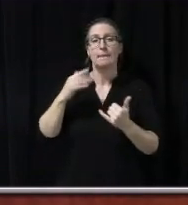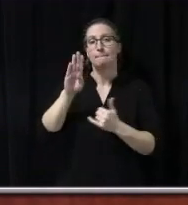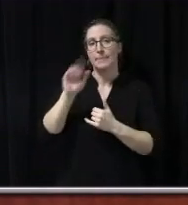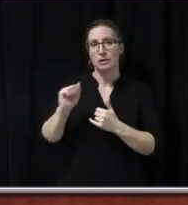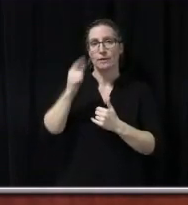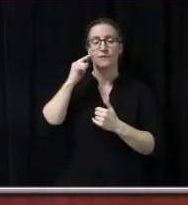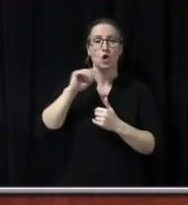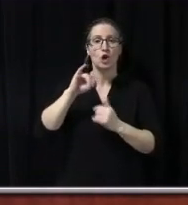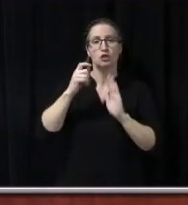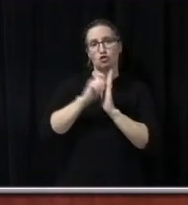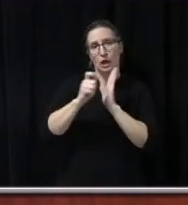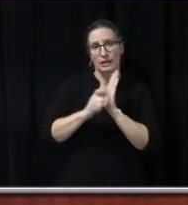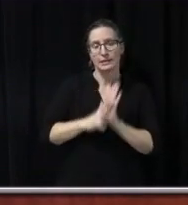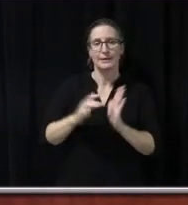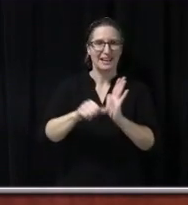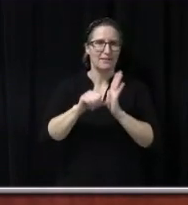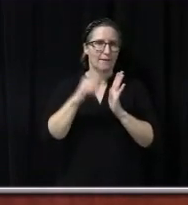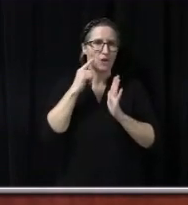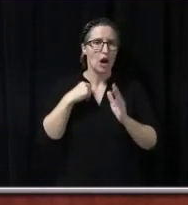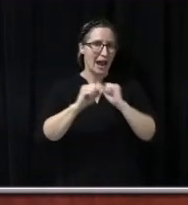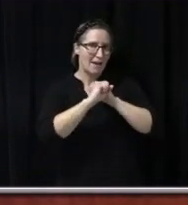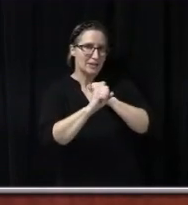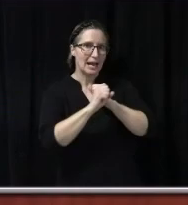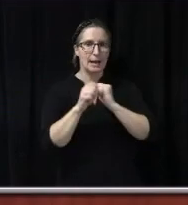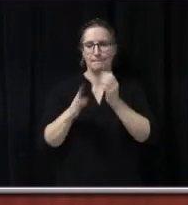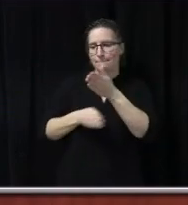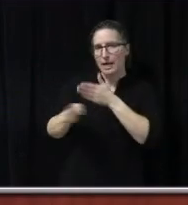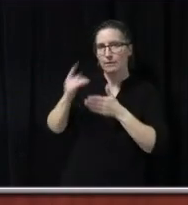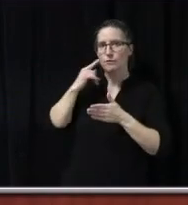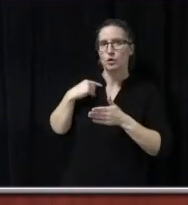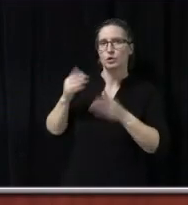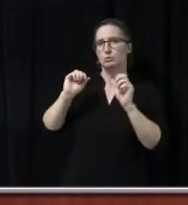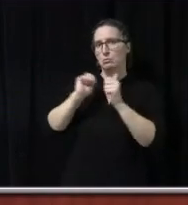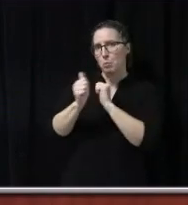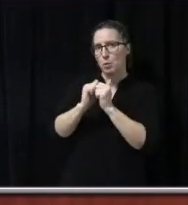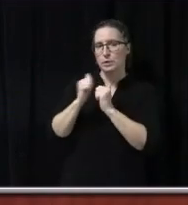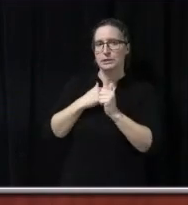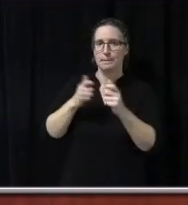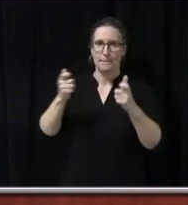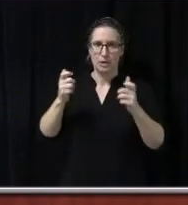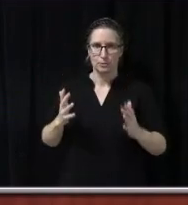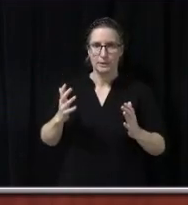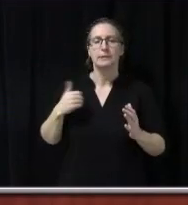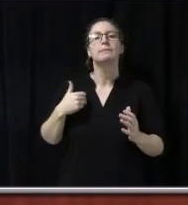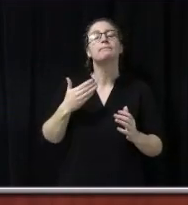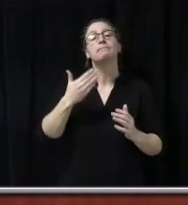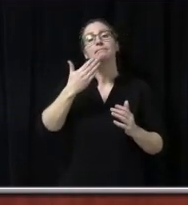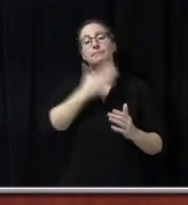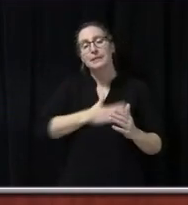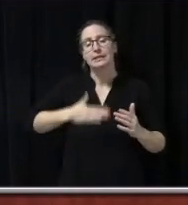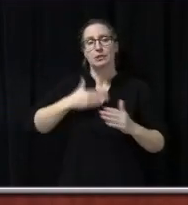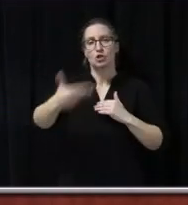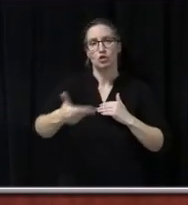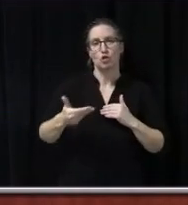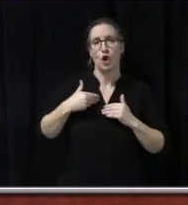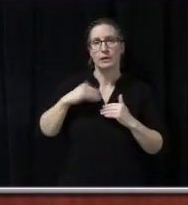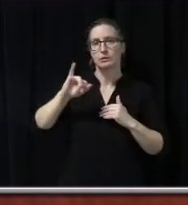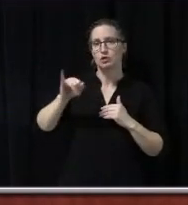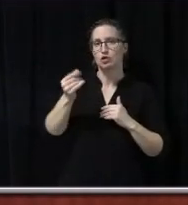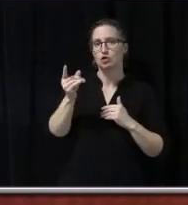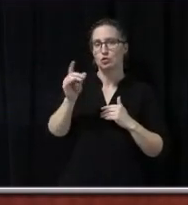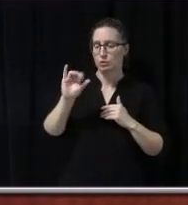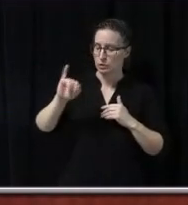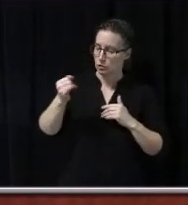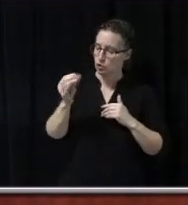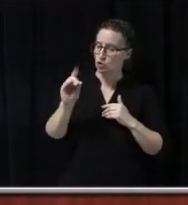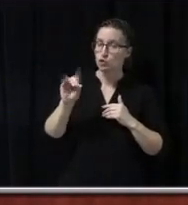Journalism with an emphasis in advertising and a minor in sports management. Please join me and welcome to the podium Jordyn